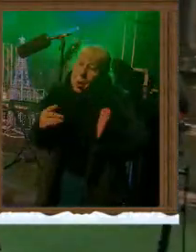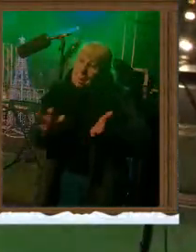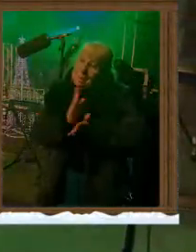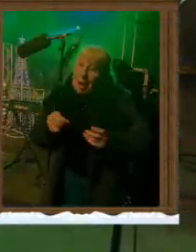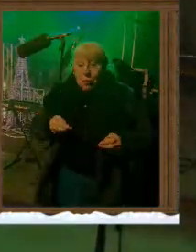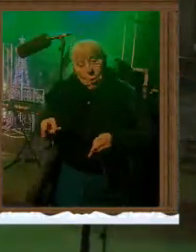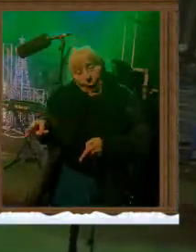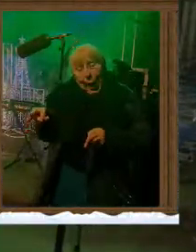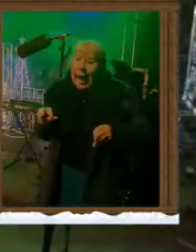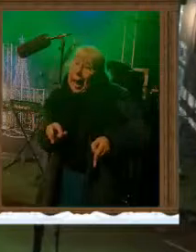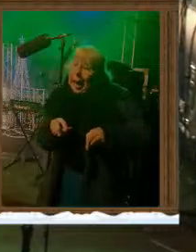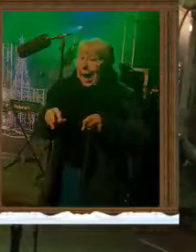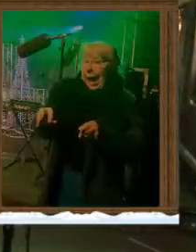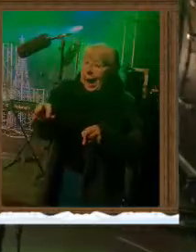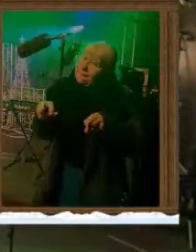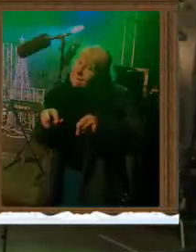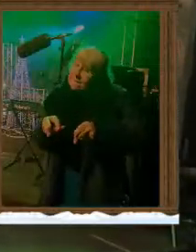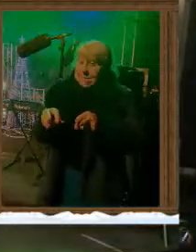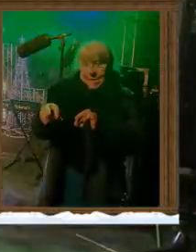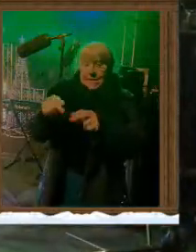merry way.